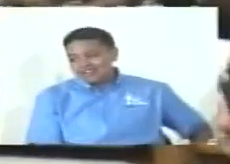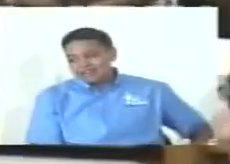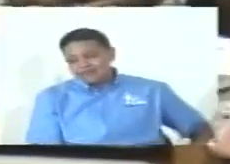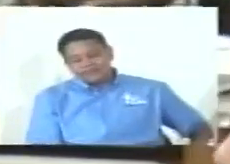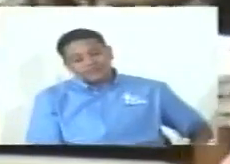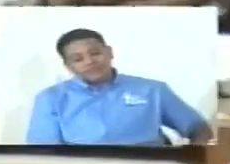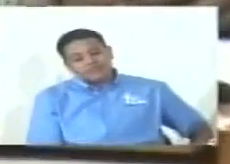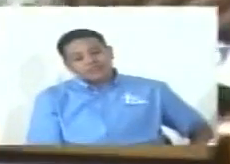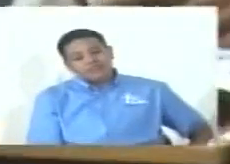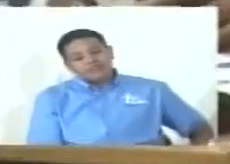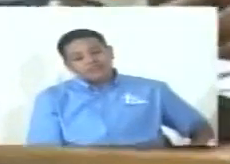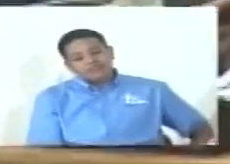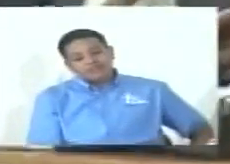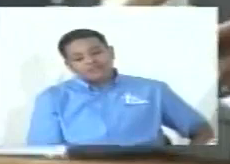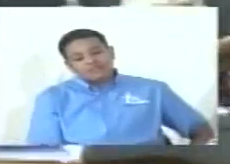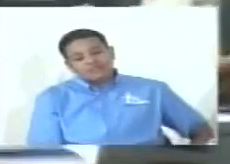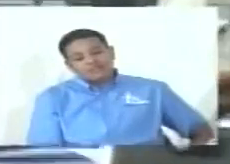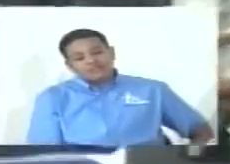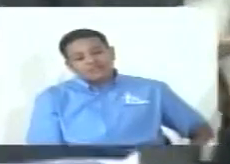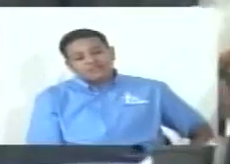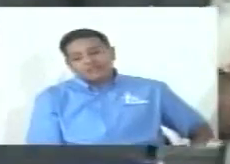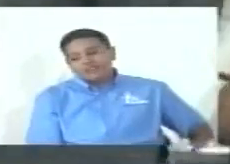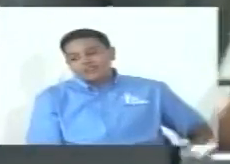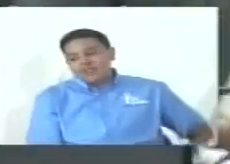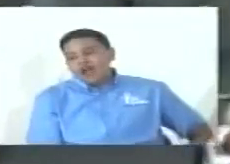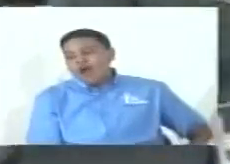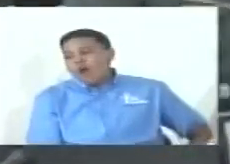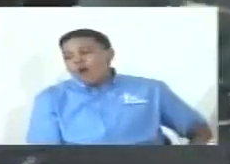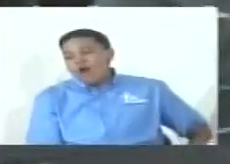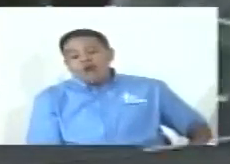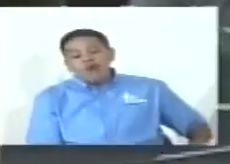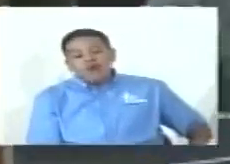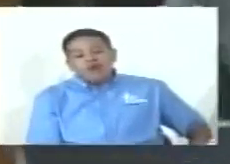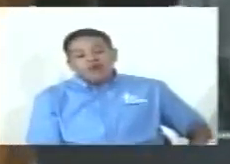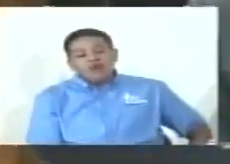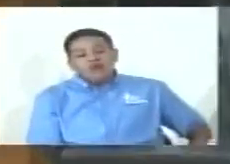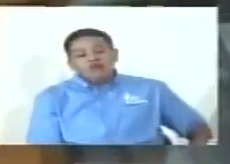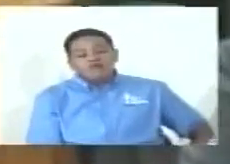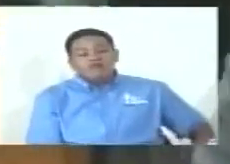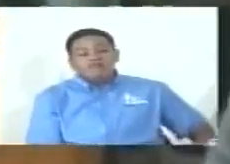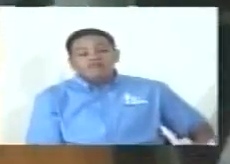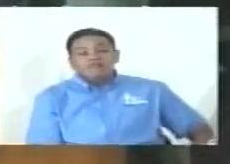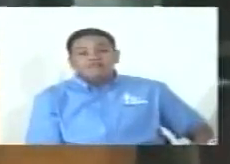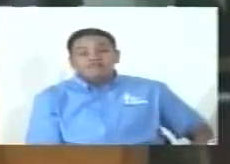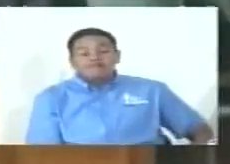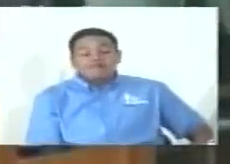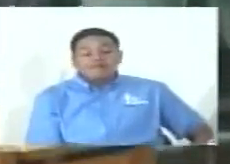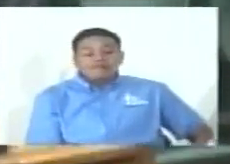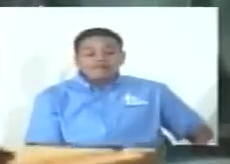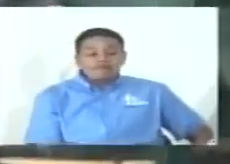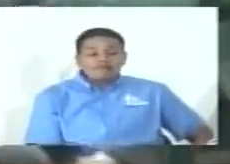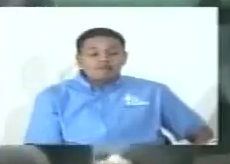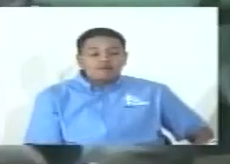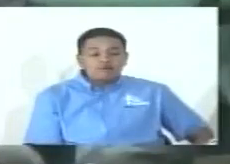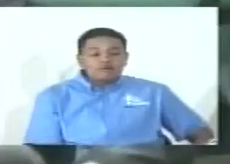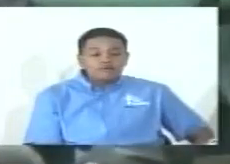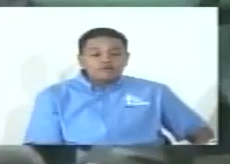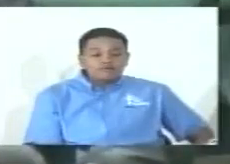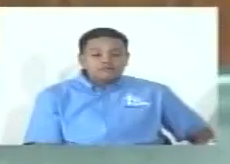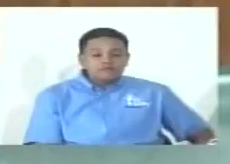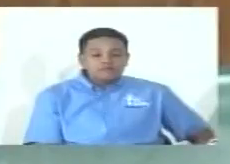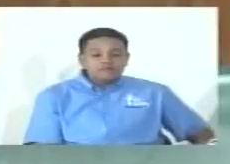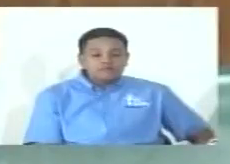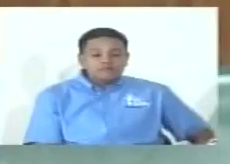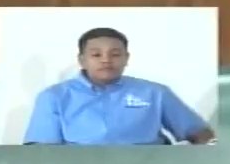We wish him the best. So, and I hope, Mr. President, in closing, that we could take